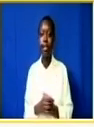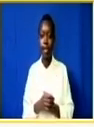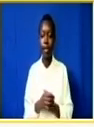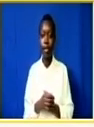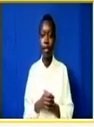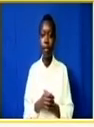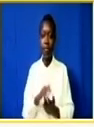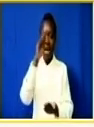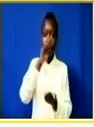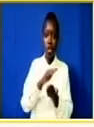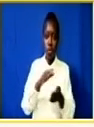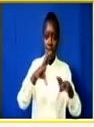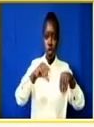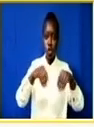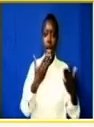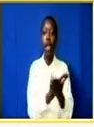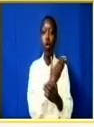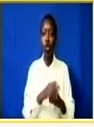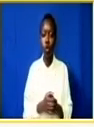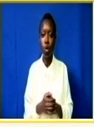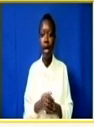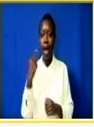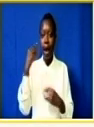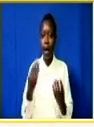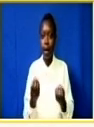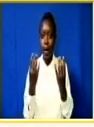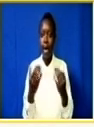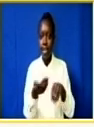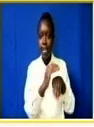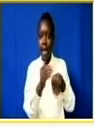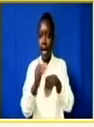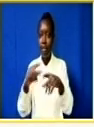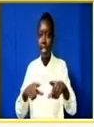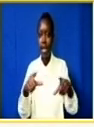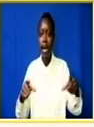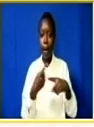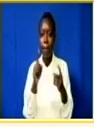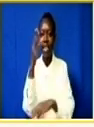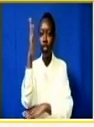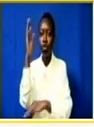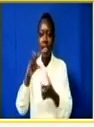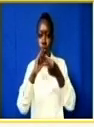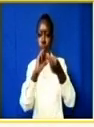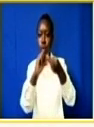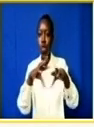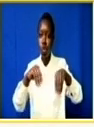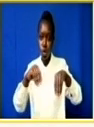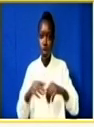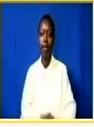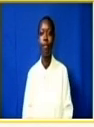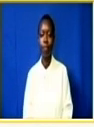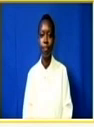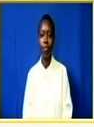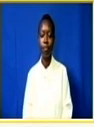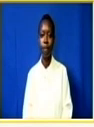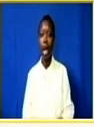of erosion. Erosion. Grass covers the ground. Mm. When you talk about the trees, holds the soil together. Okay. Okay. We